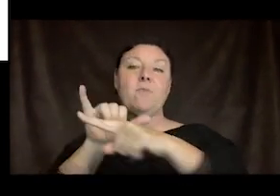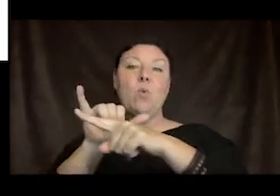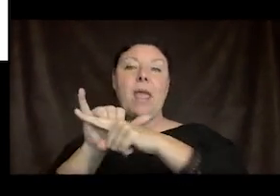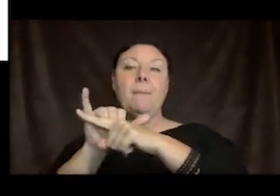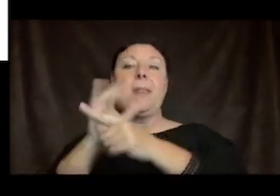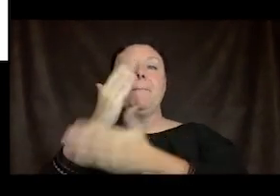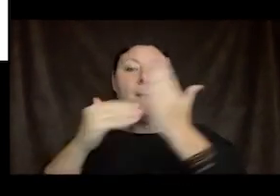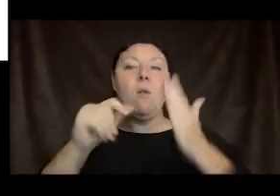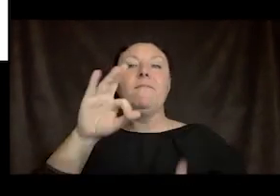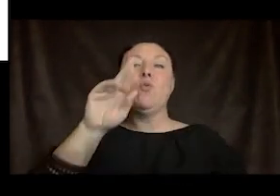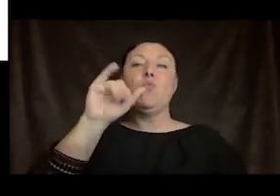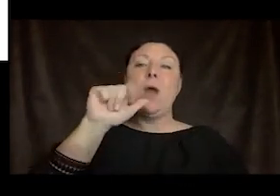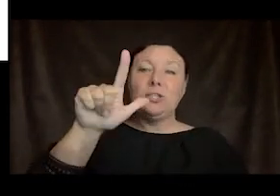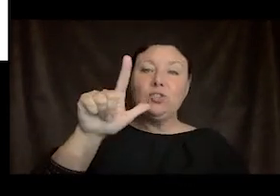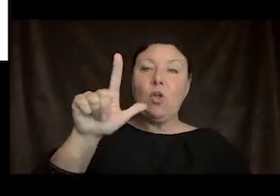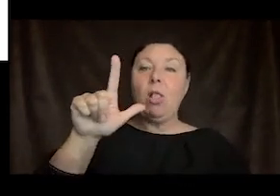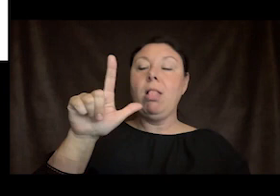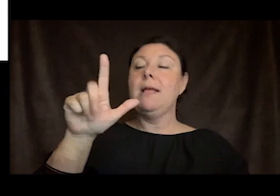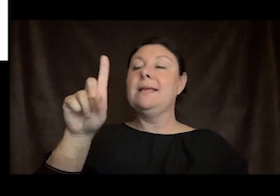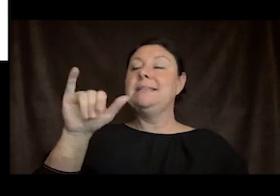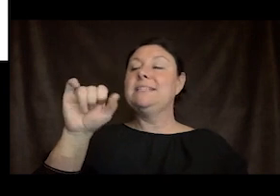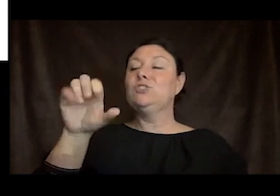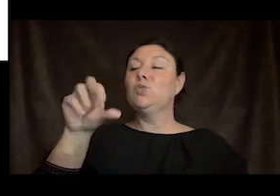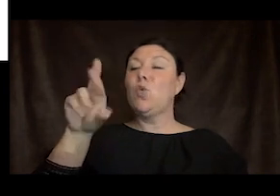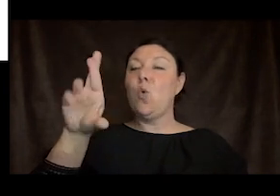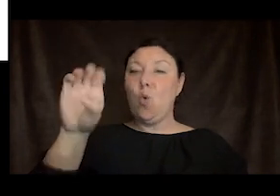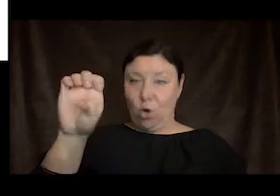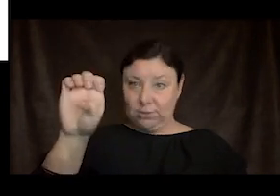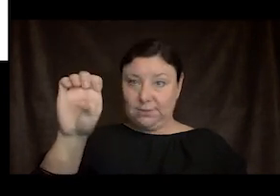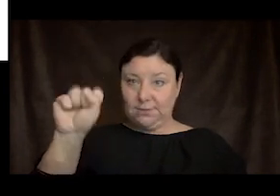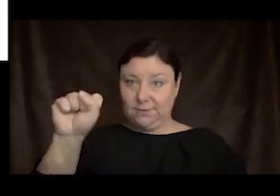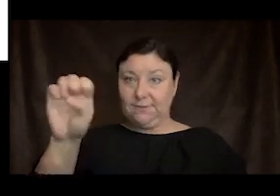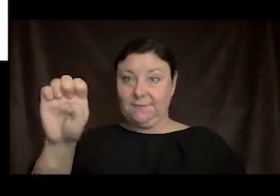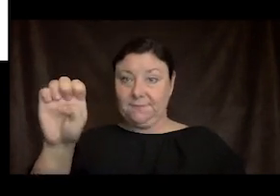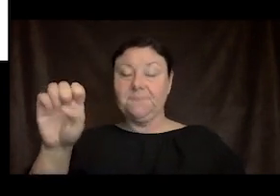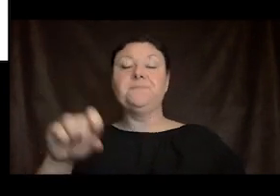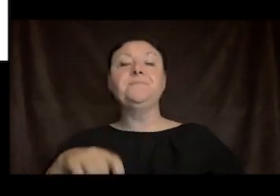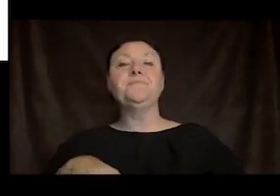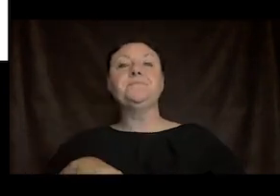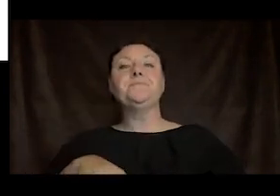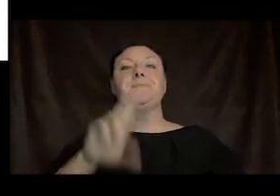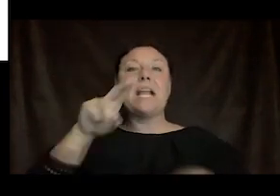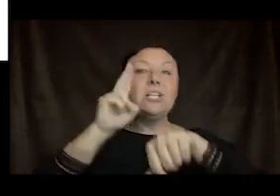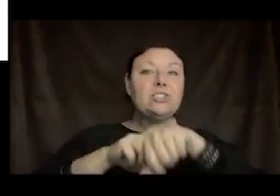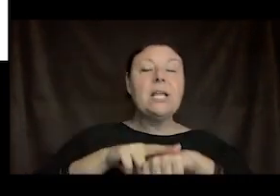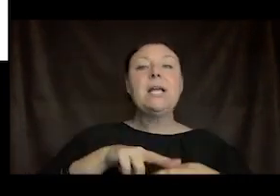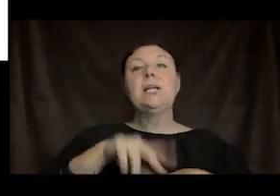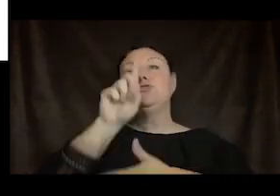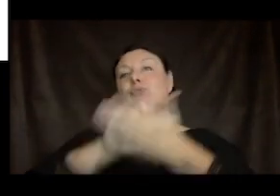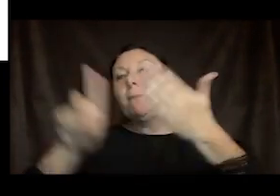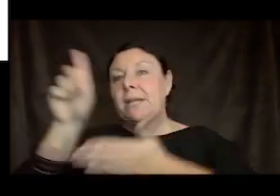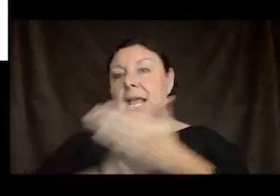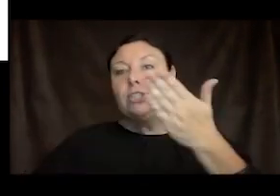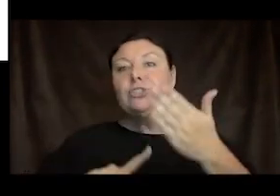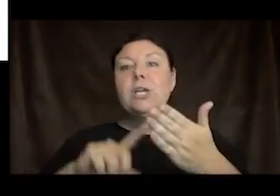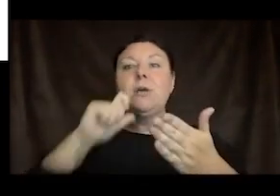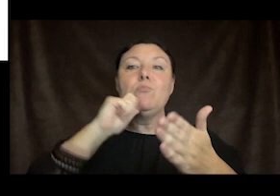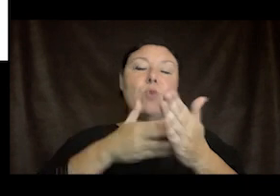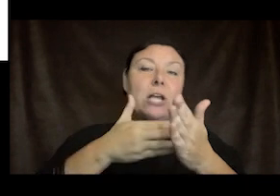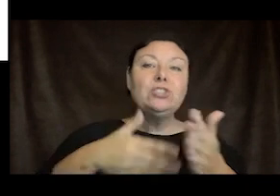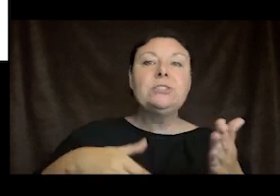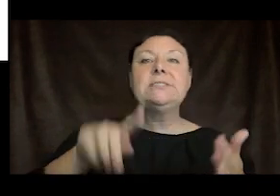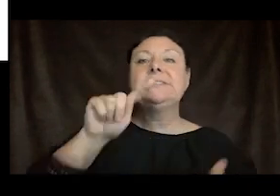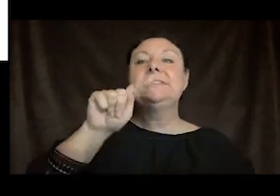then being able to differentiate between terms such as ethnicity, nationality, discrimination, prejudice,